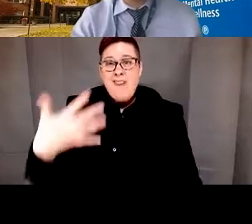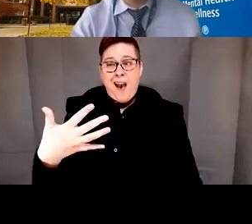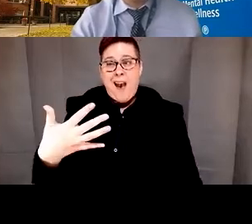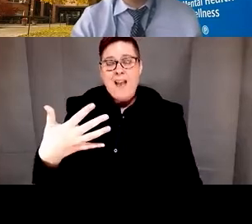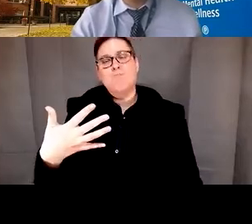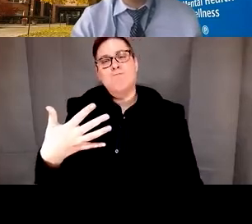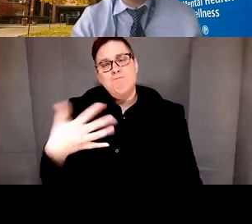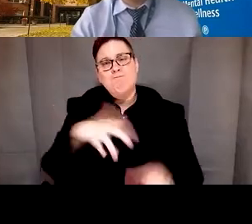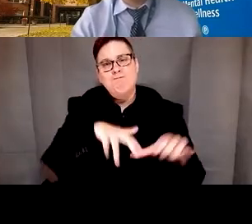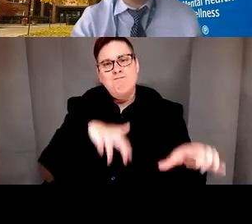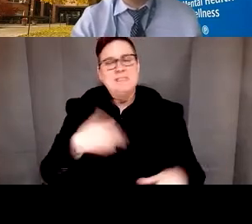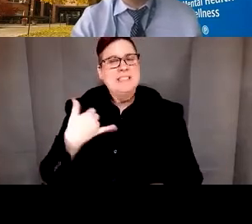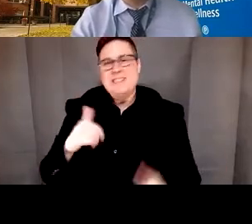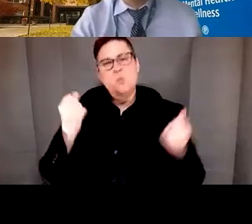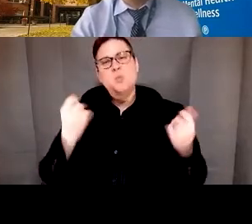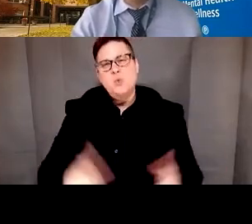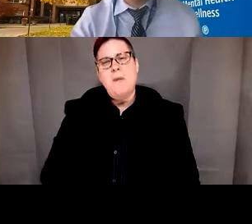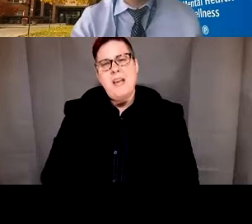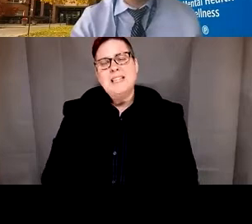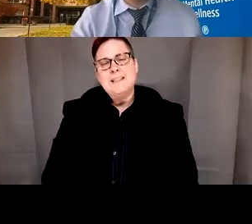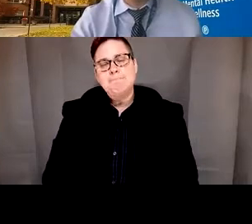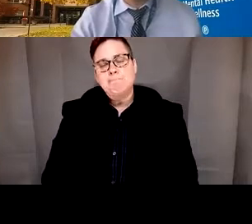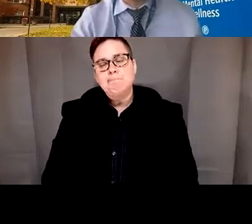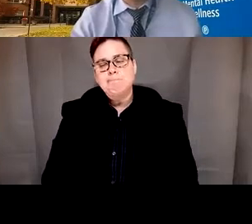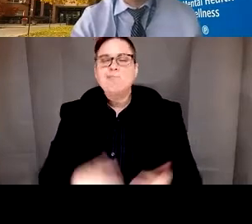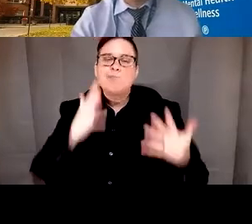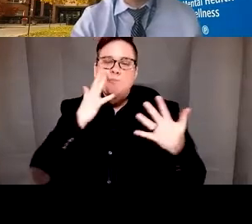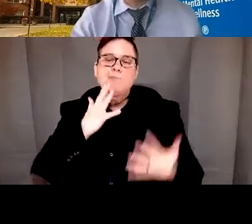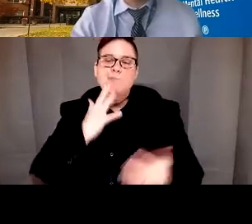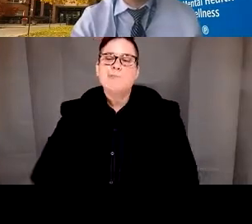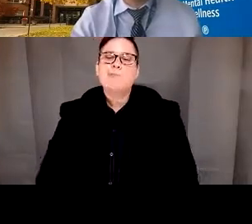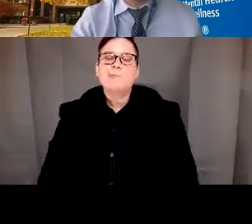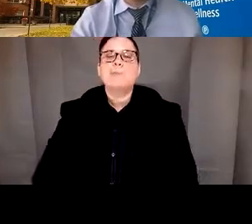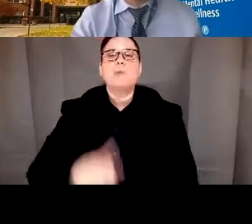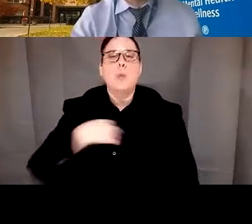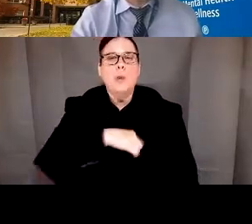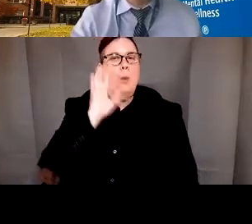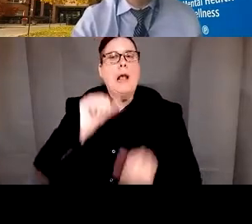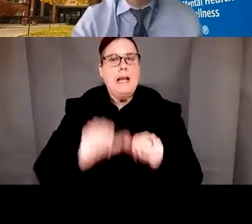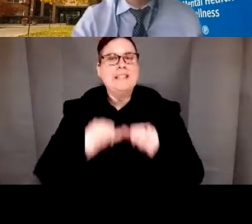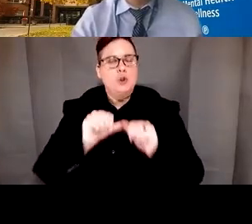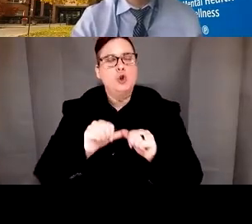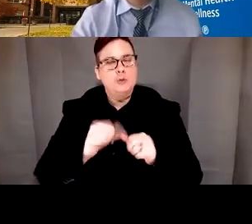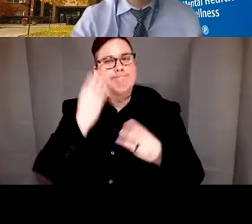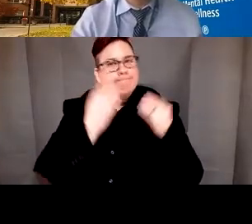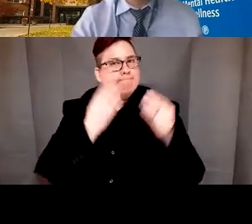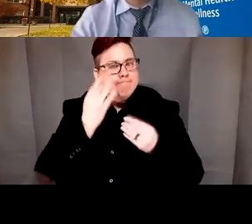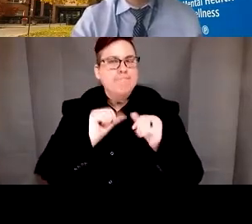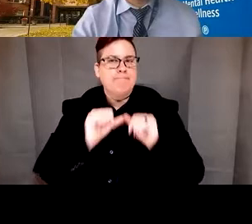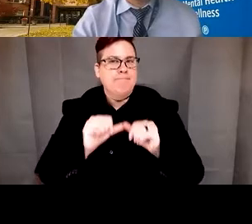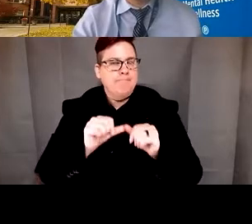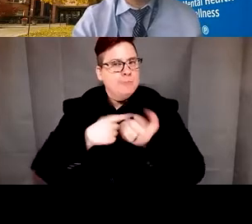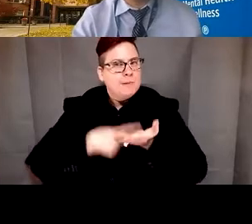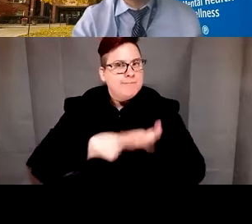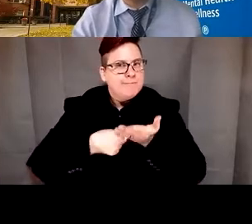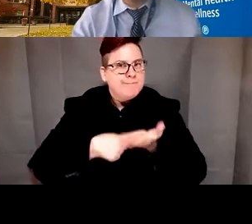still 5 too many. And that's something that we will continue to think about and continue to discuss